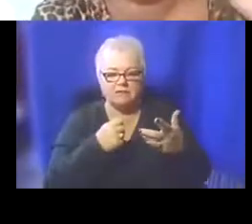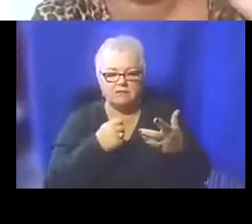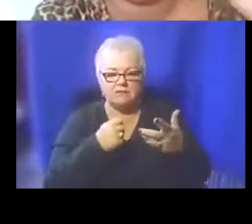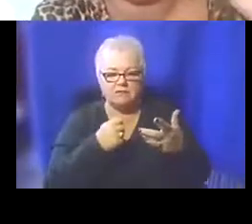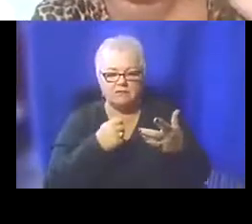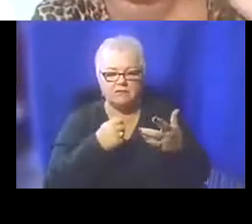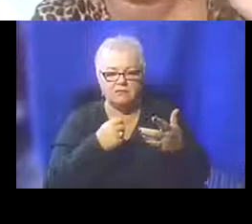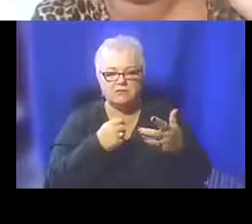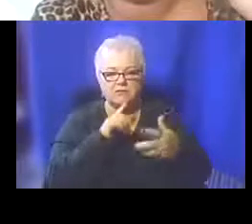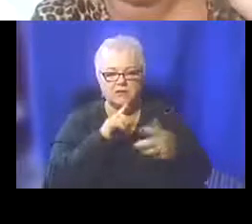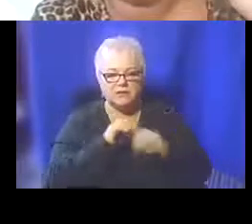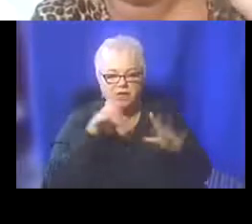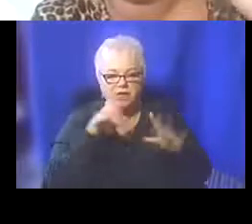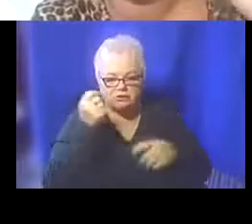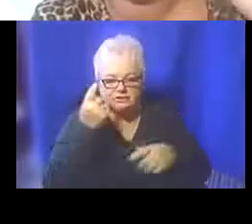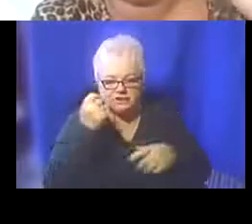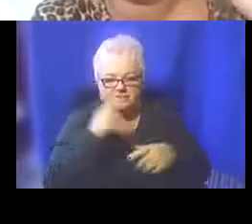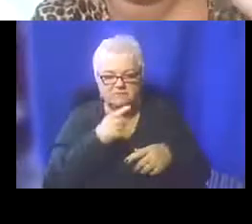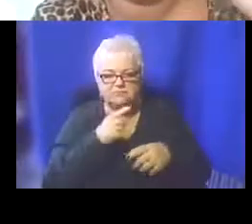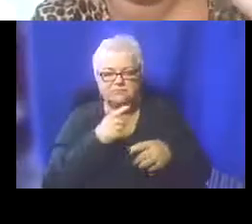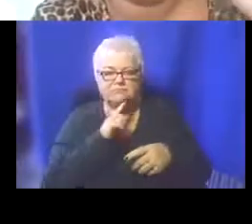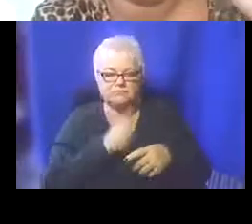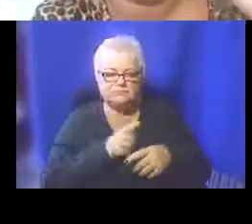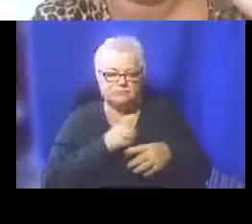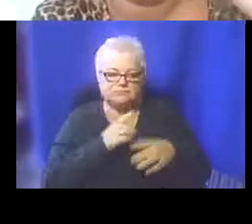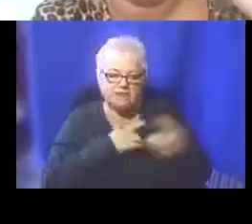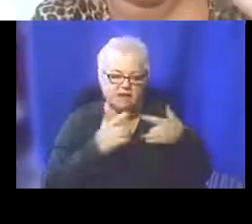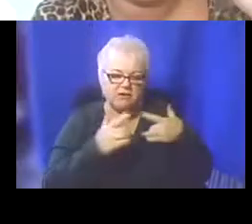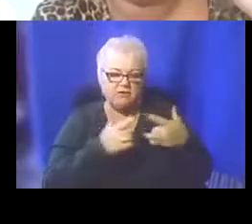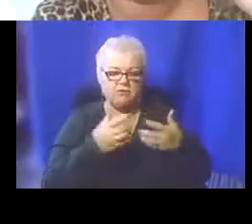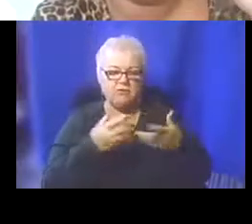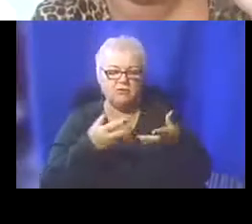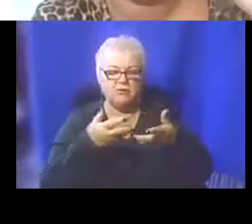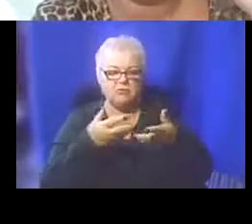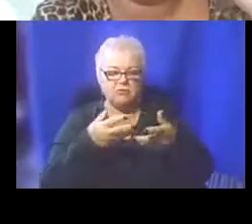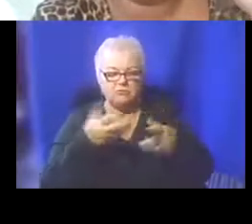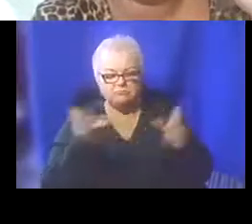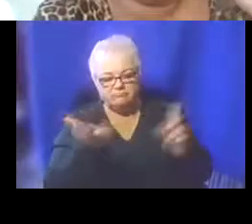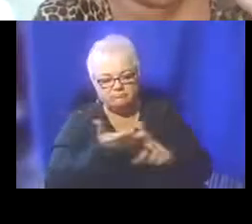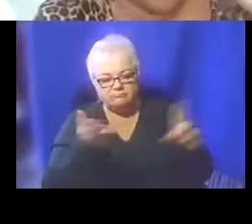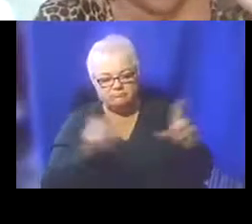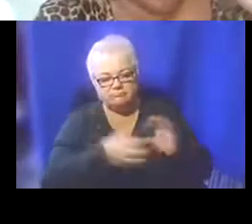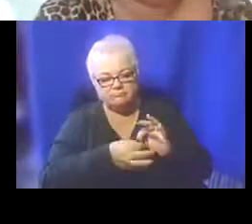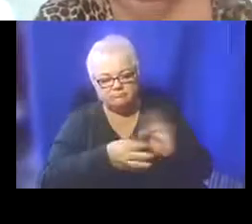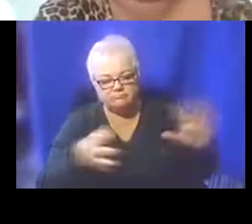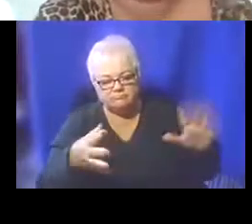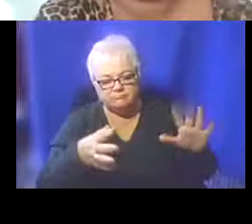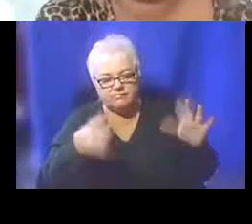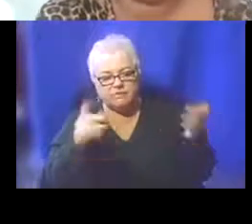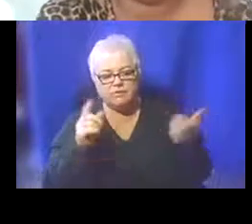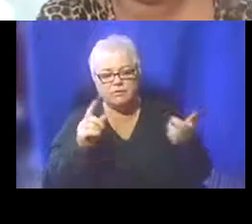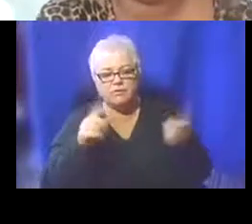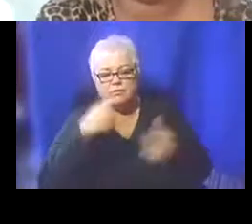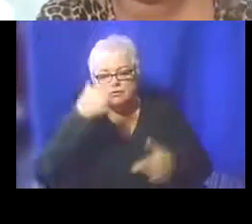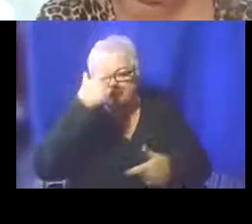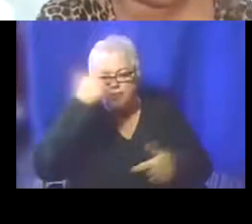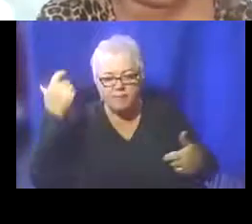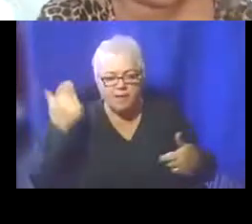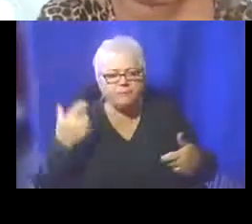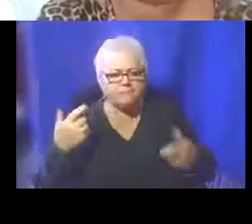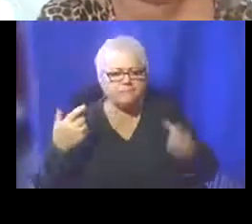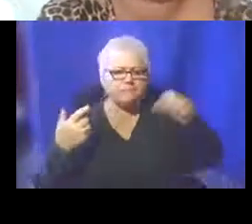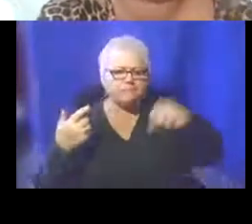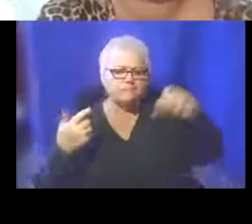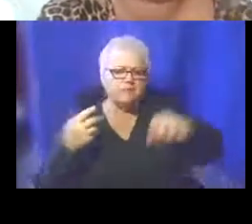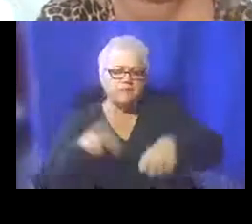definitive understanding and genuine caring to get them to release that trauma and move towards healing. Absolutely. Again,